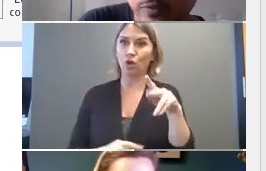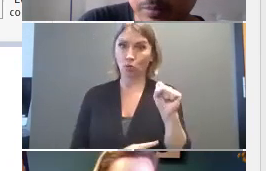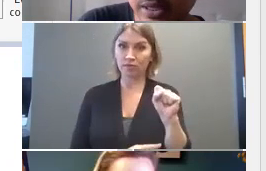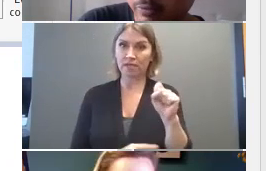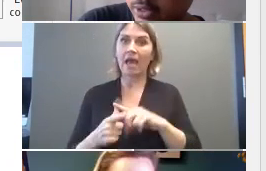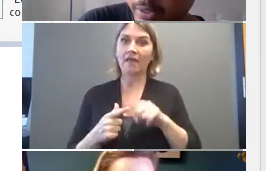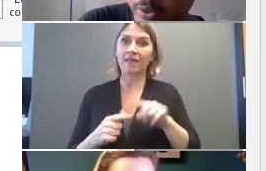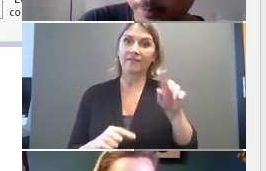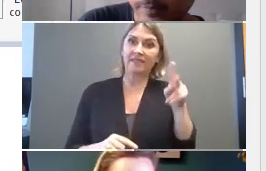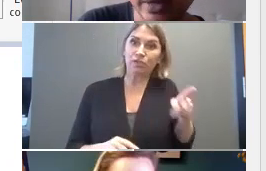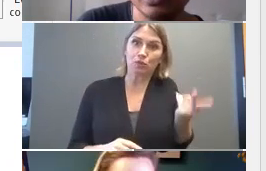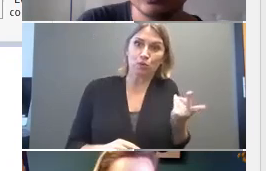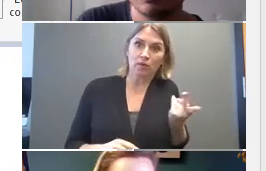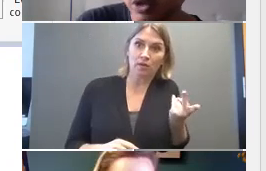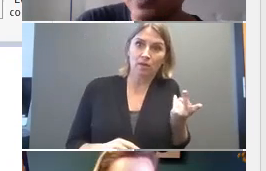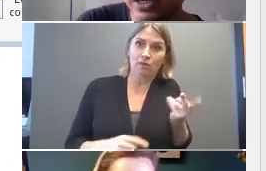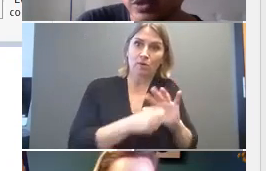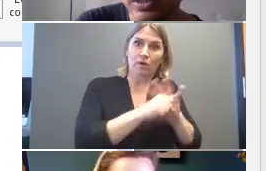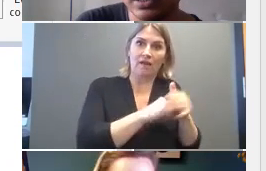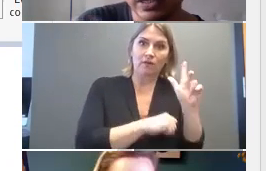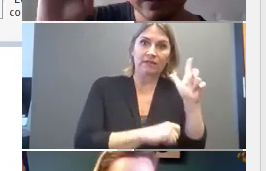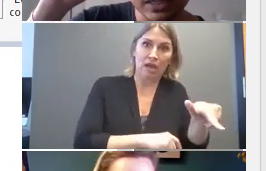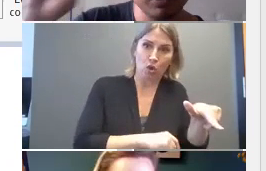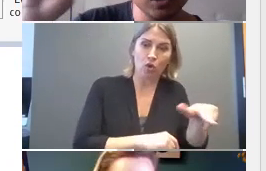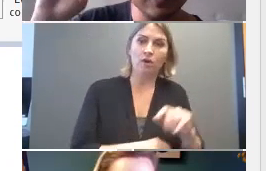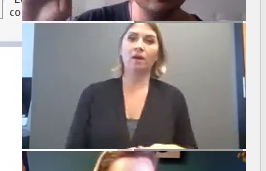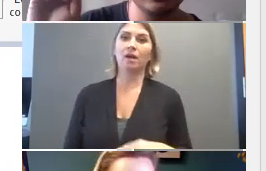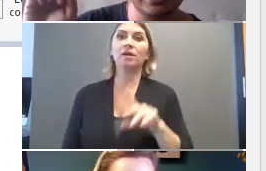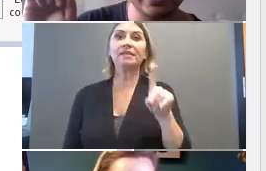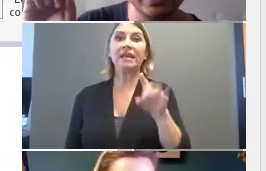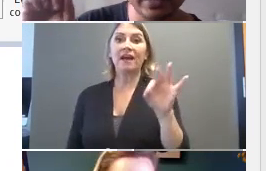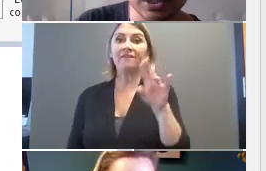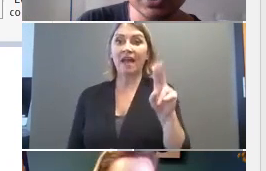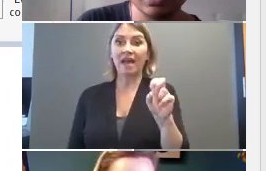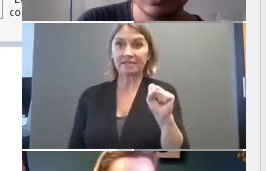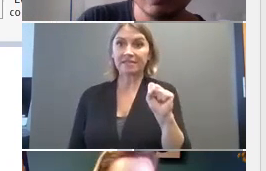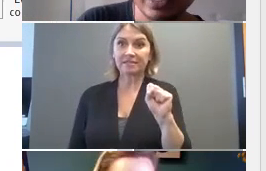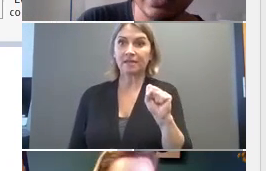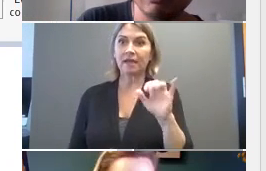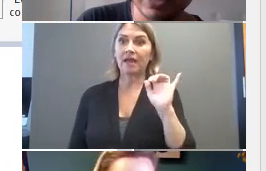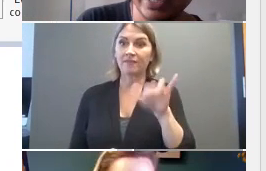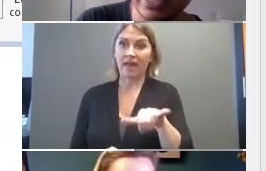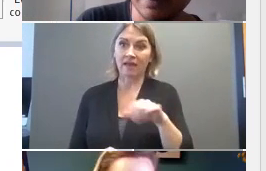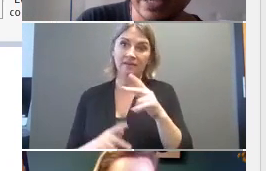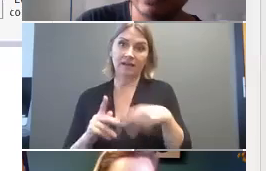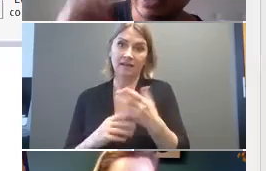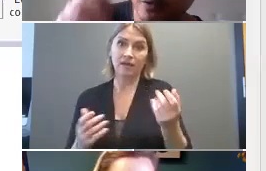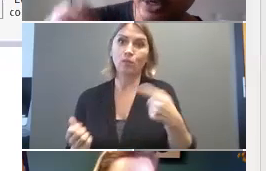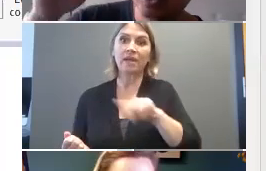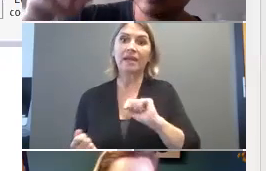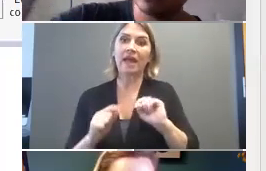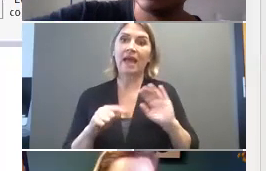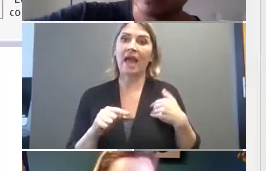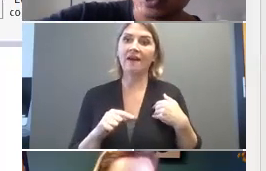these nodes will be covered later, right? So because we are using DFS and because we are using directed edges, we end up having